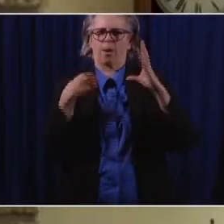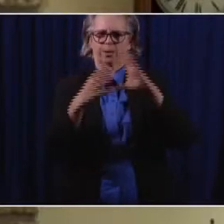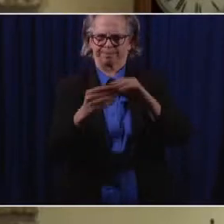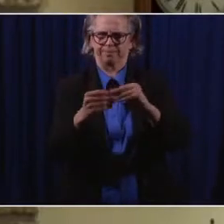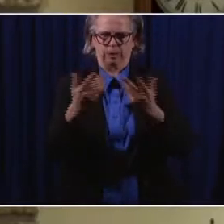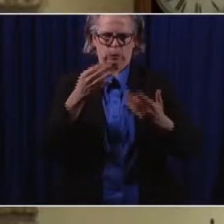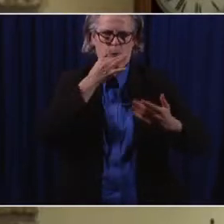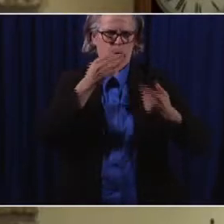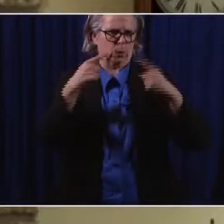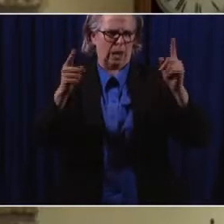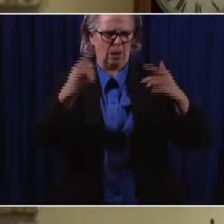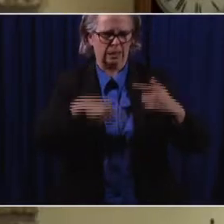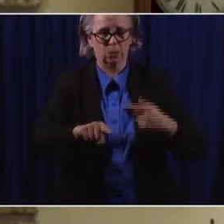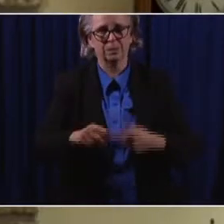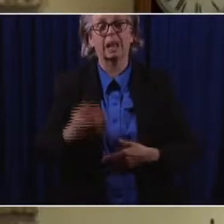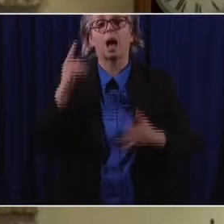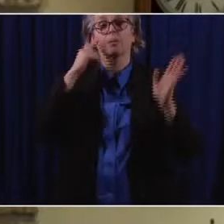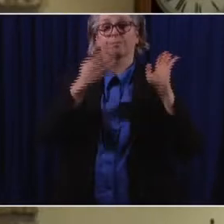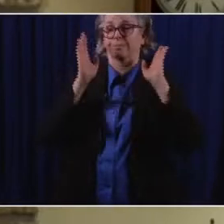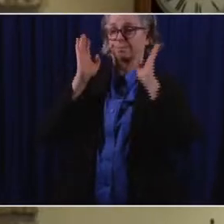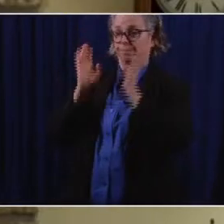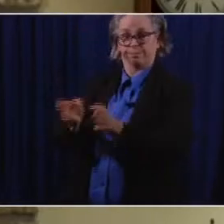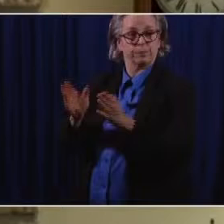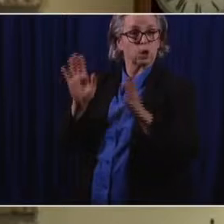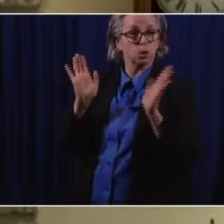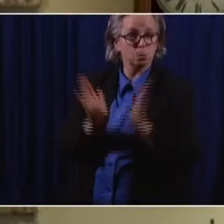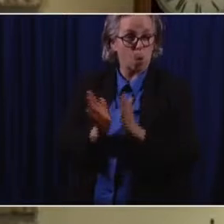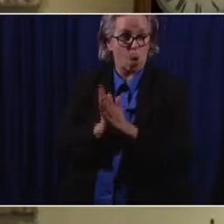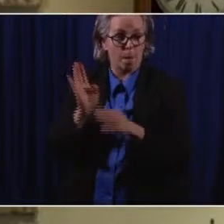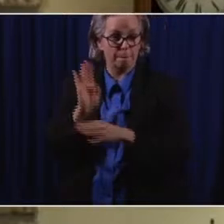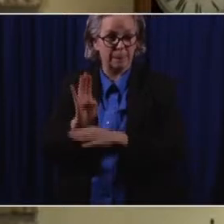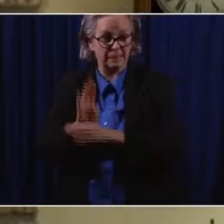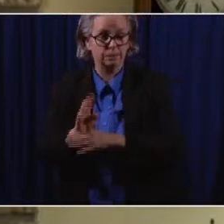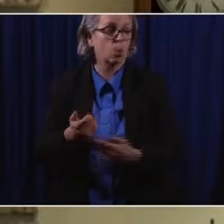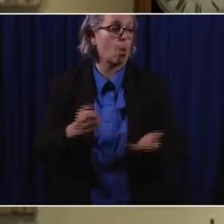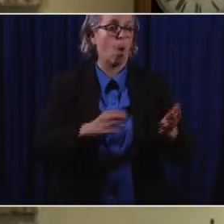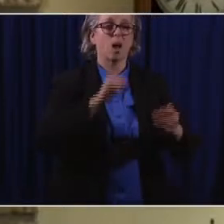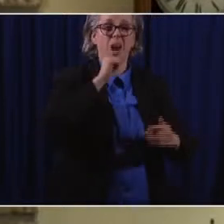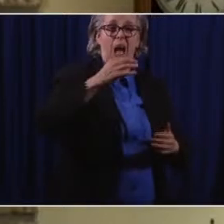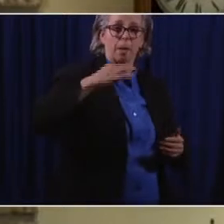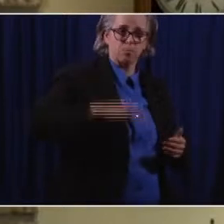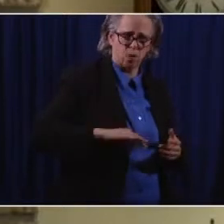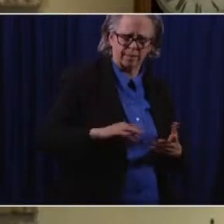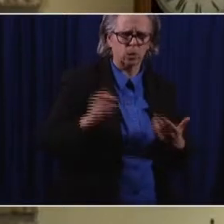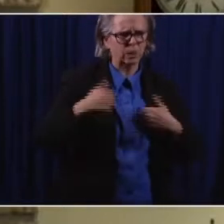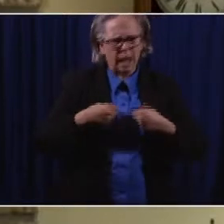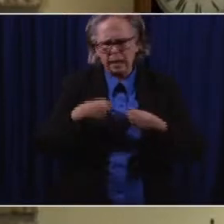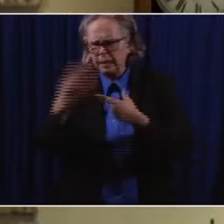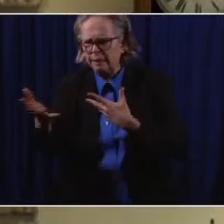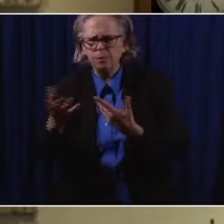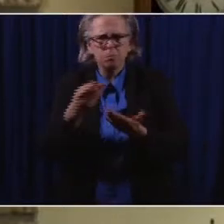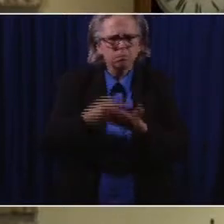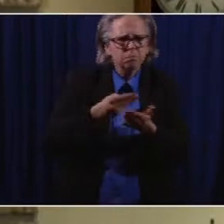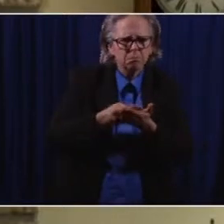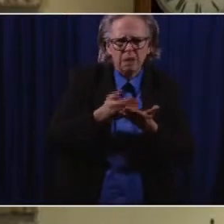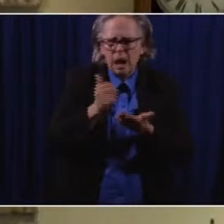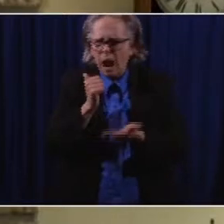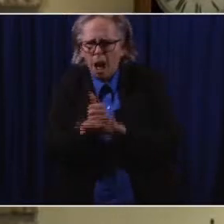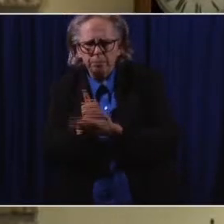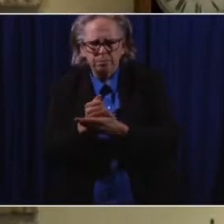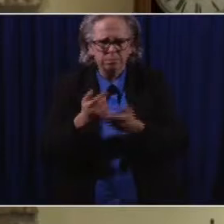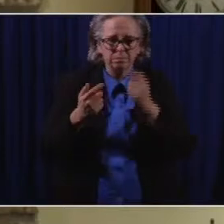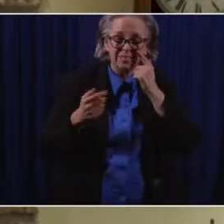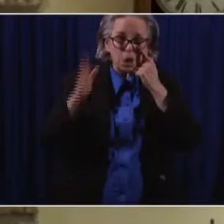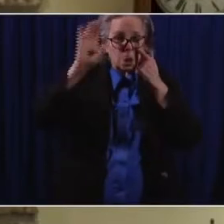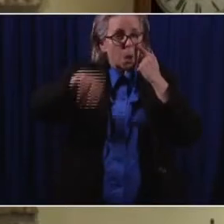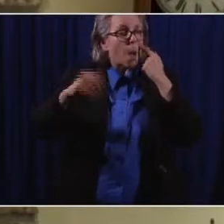small businesses and to our nonprofits. Again, many of them are teetering right on the edge, and we